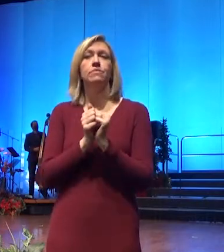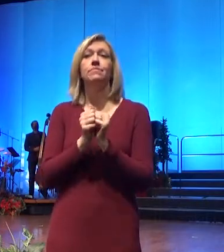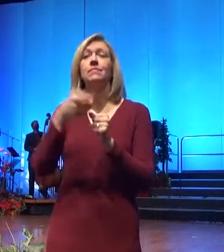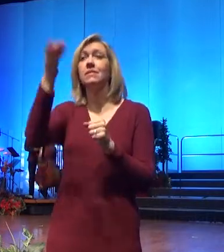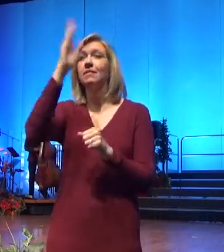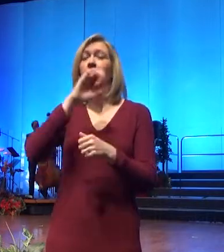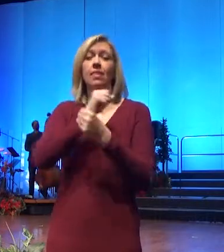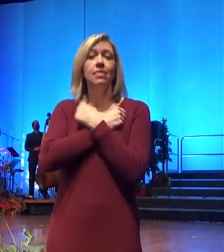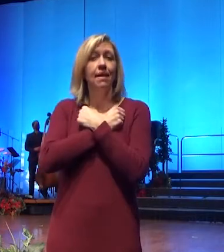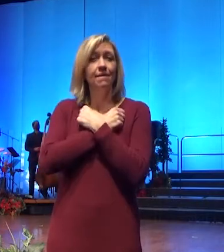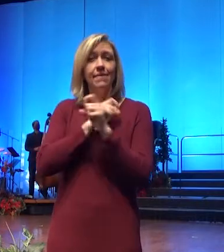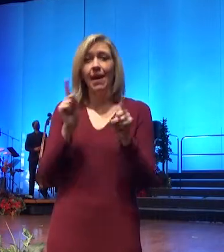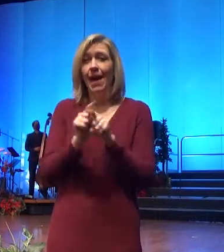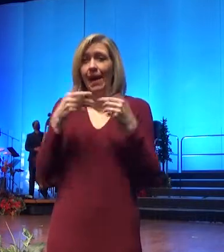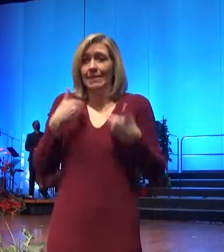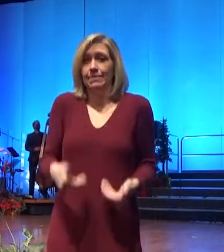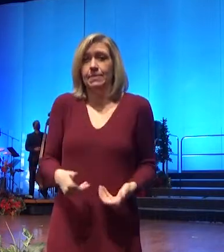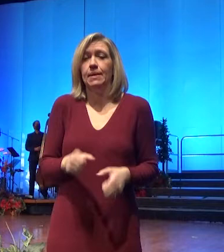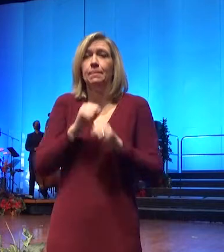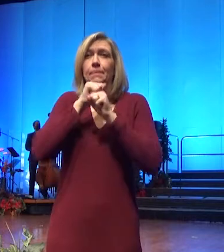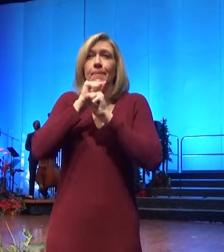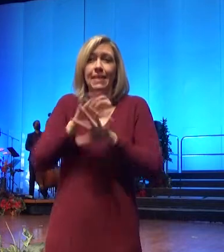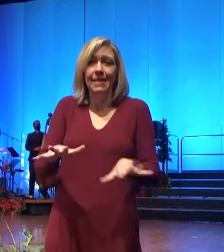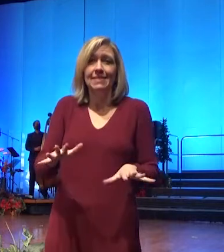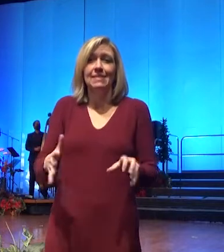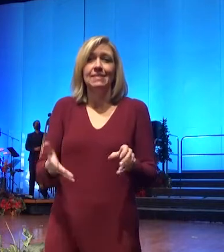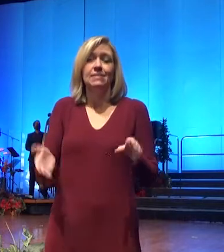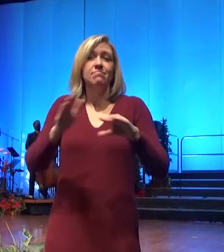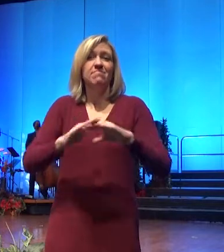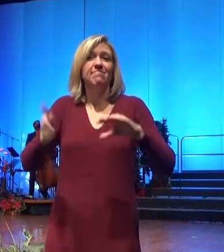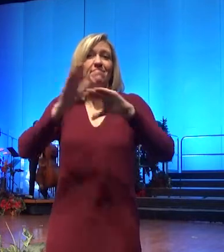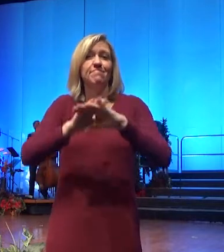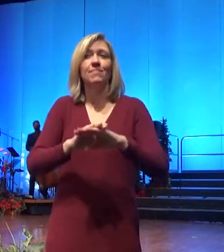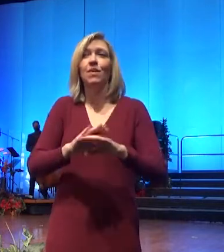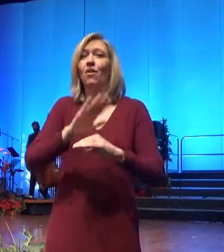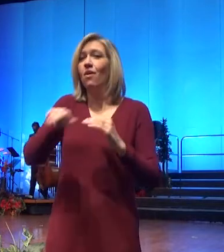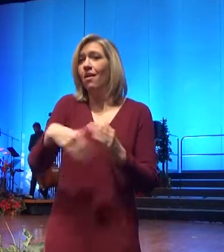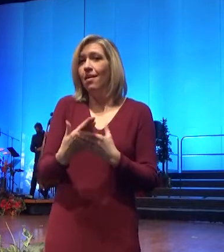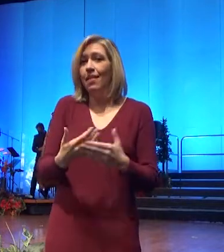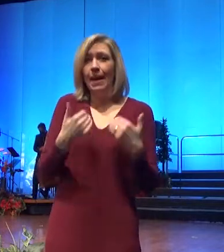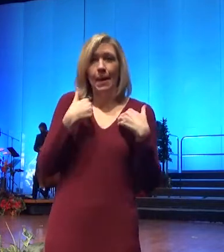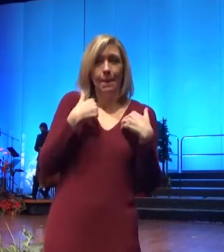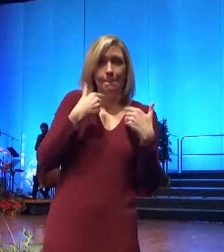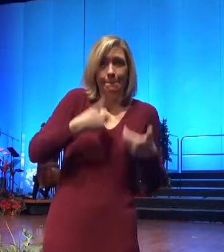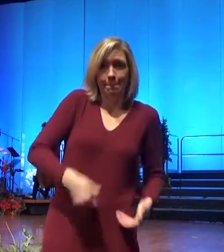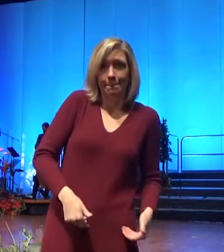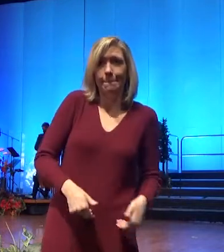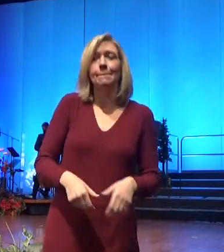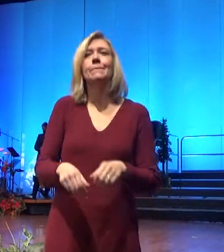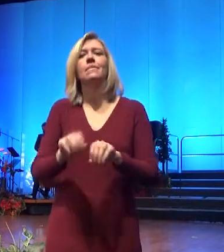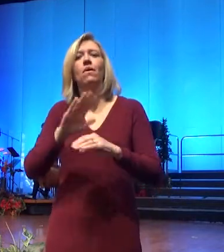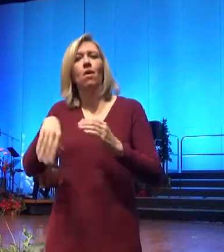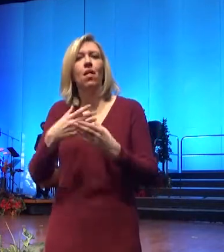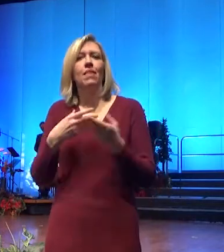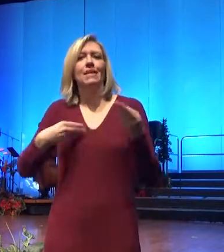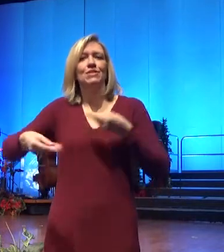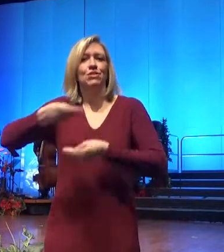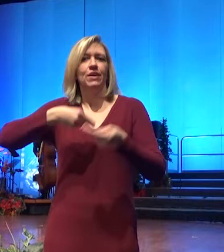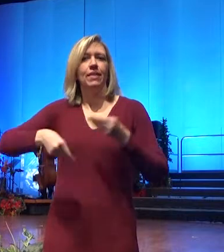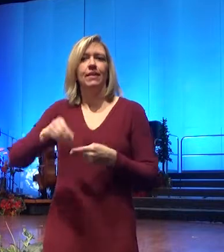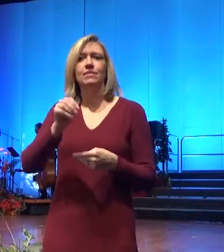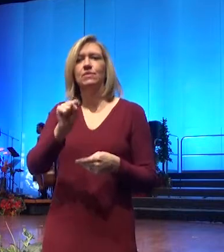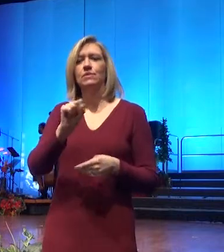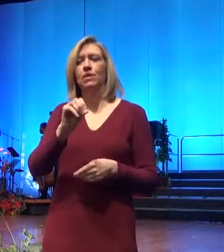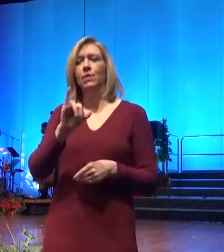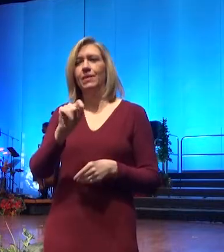love as me blesses and multiplies all that I am, all that I have, and all that I circulate. And